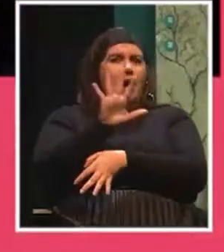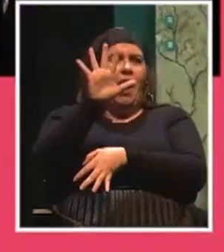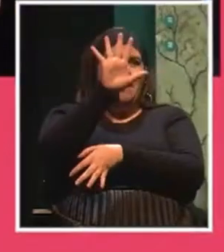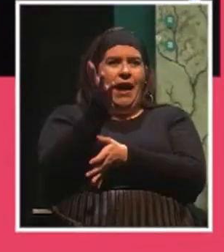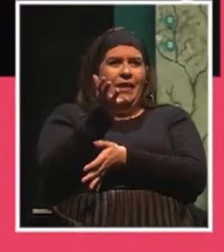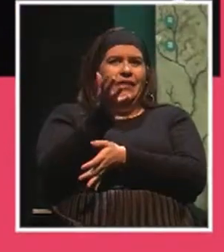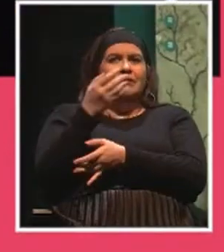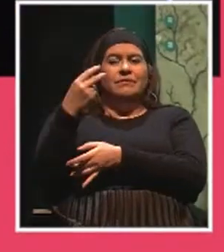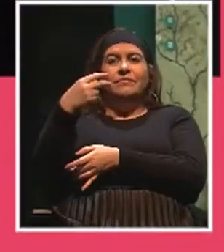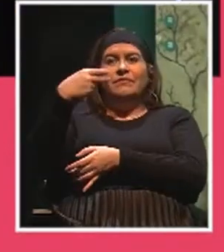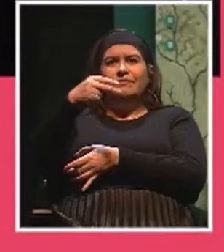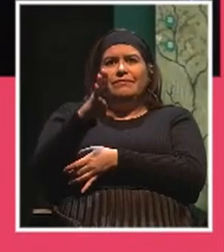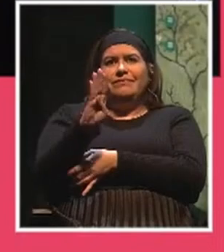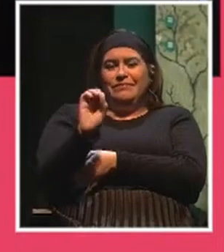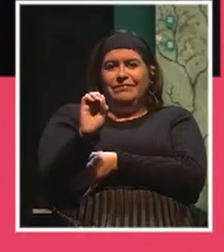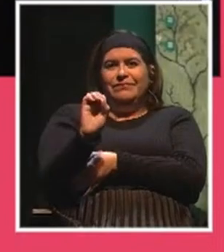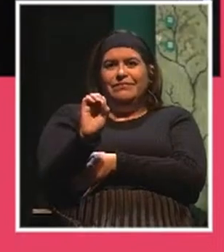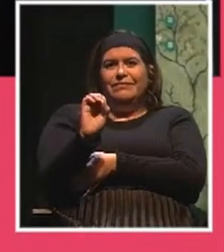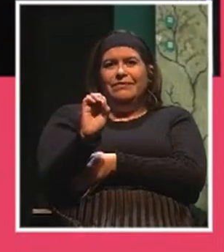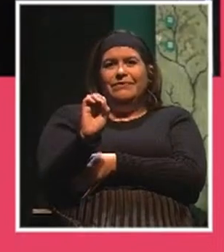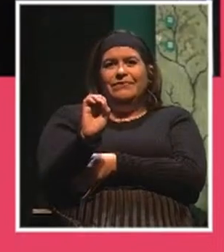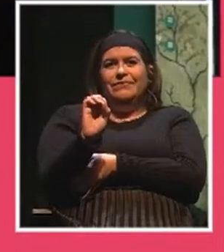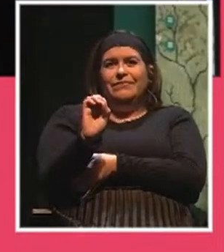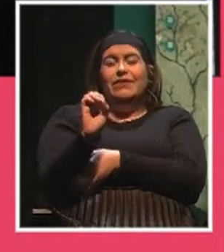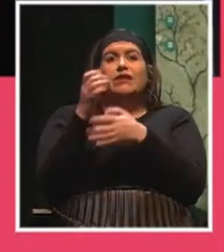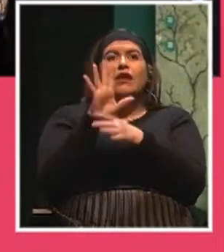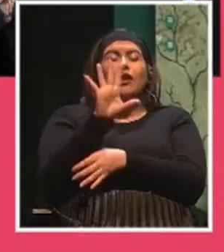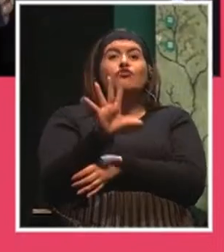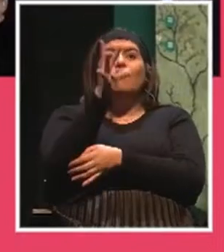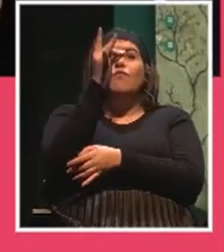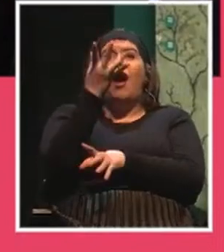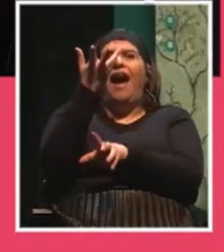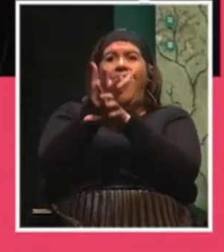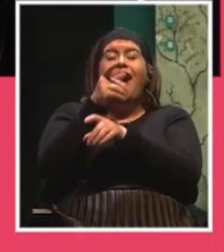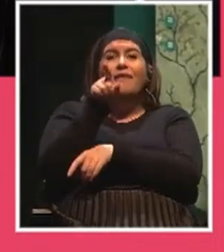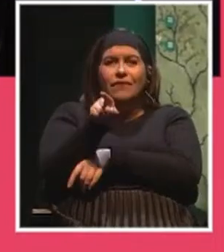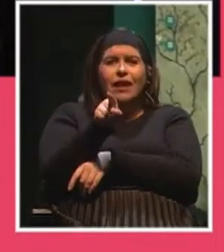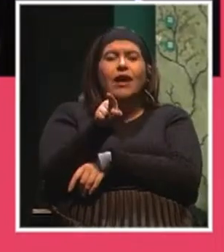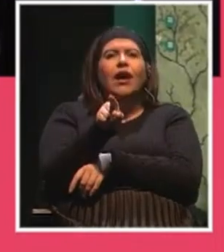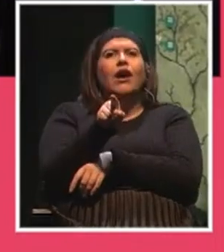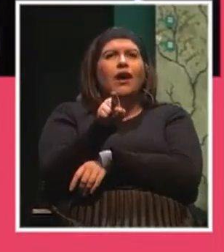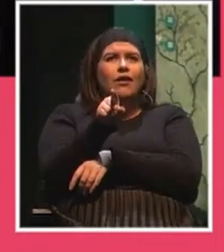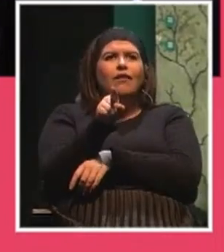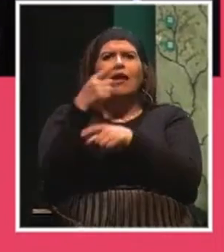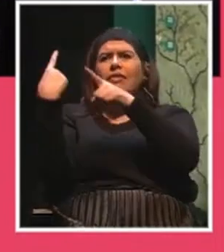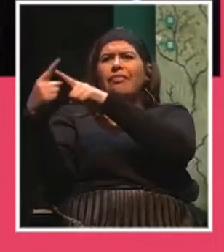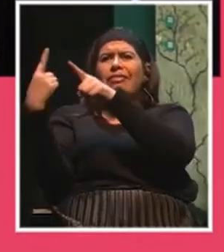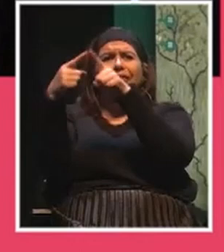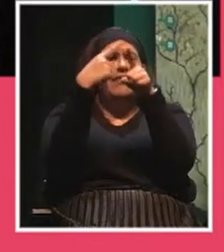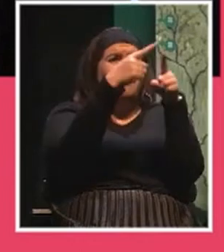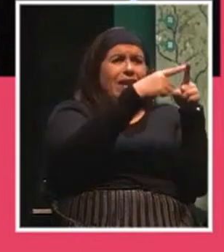found out no such thing existed. And there were various versions of things. I actually went out